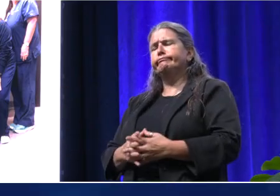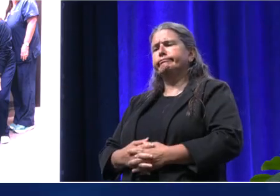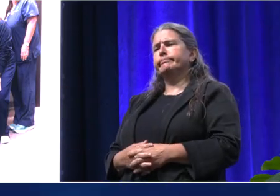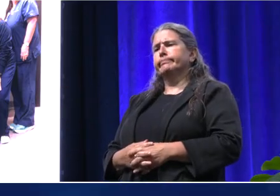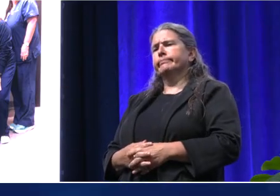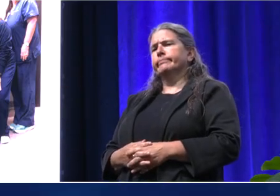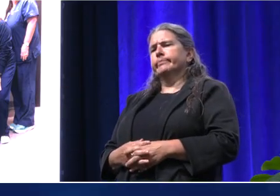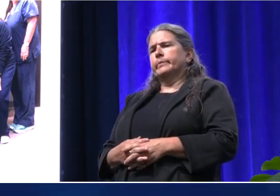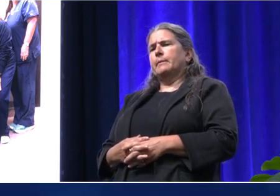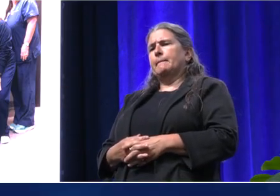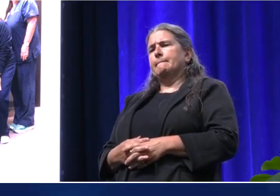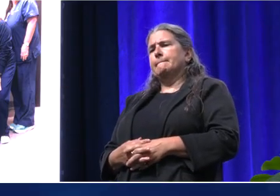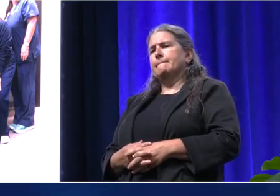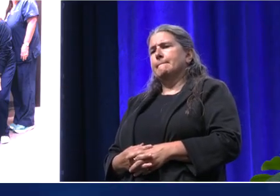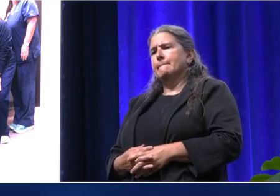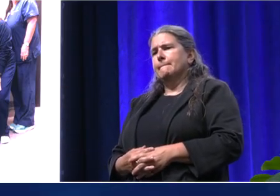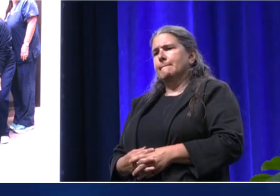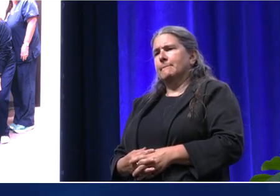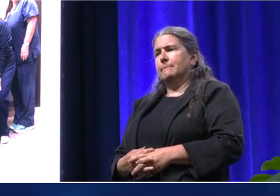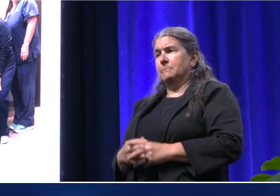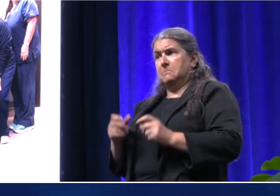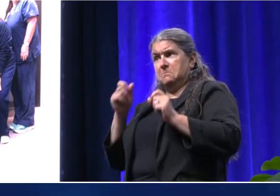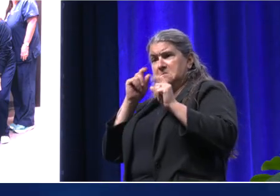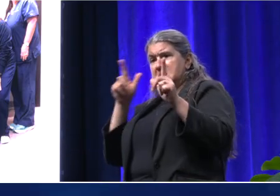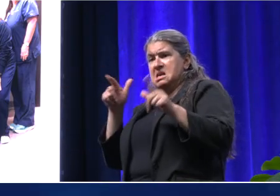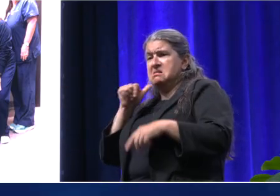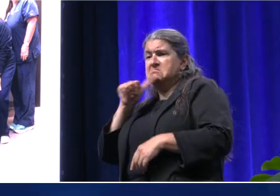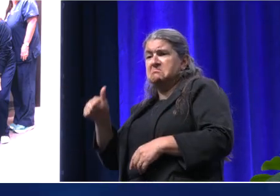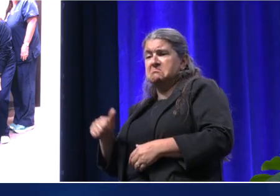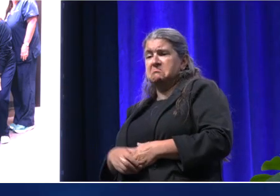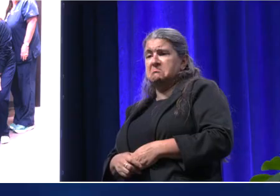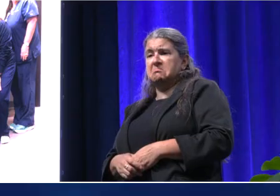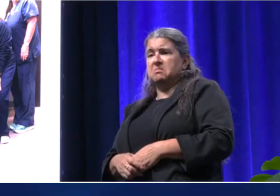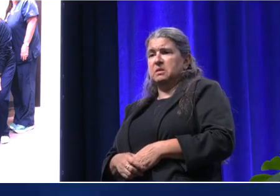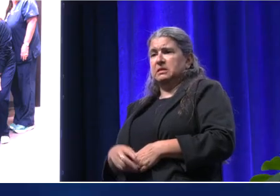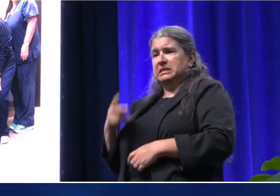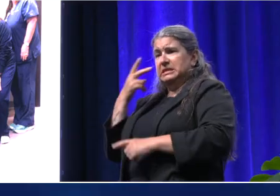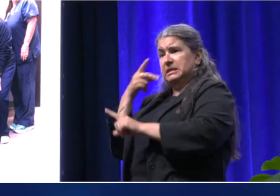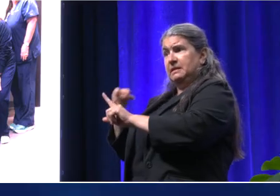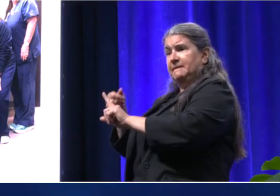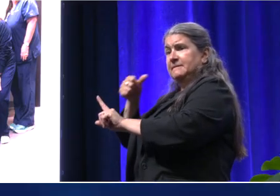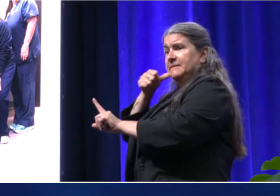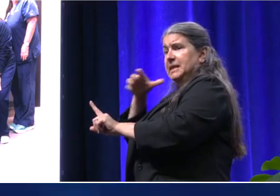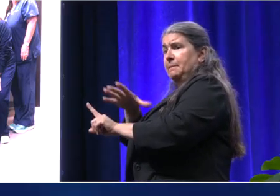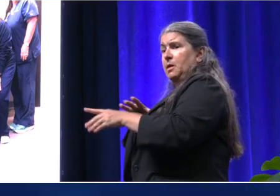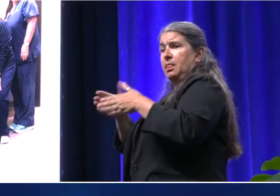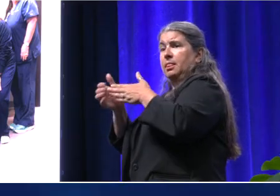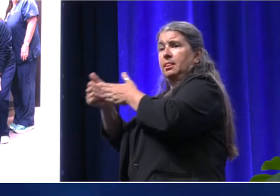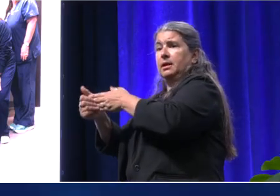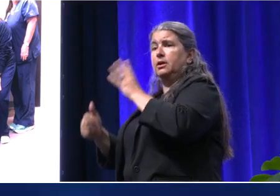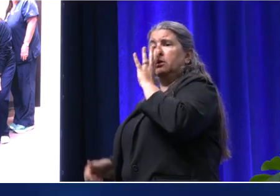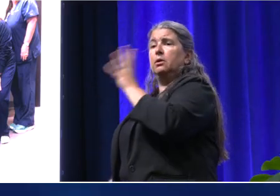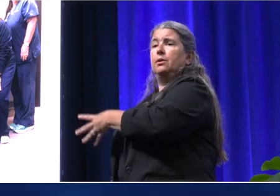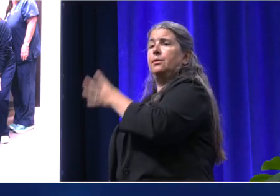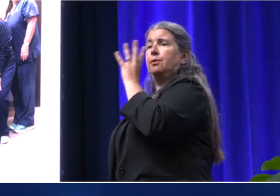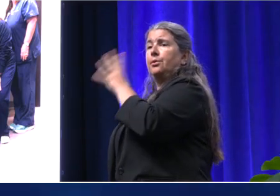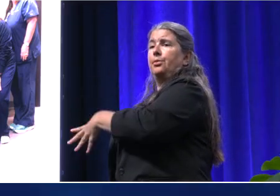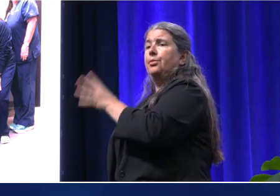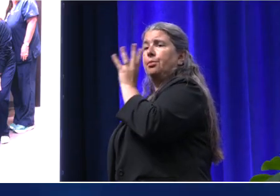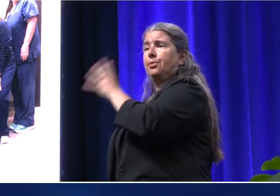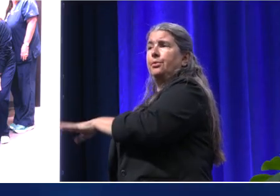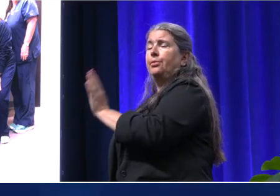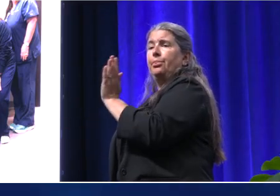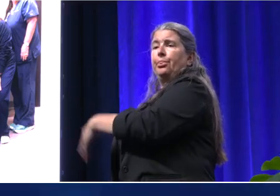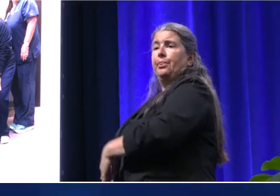chronically undervalues the contribution of women. A lot of the frontline work that is being done by women, and they're not